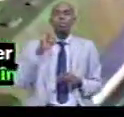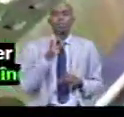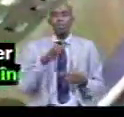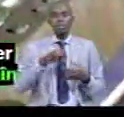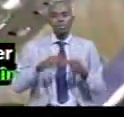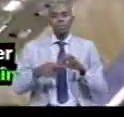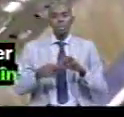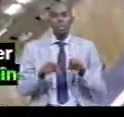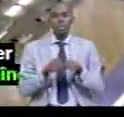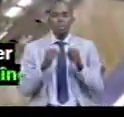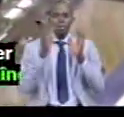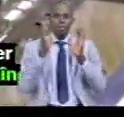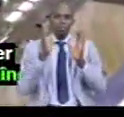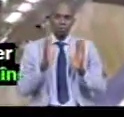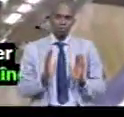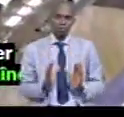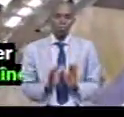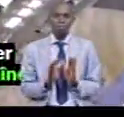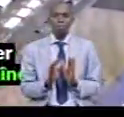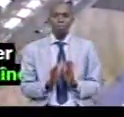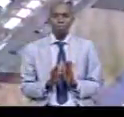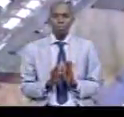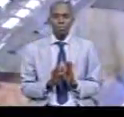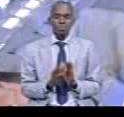chain breaker.